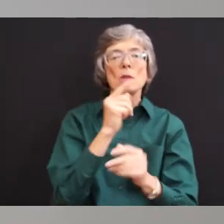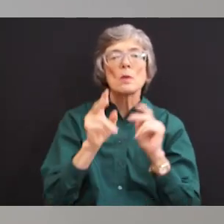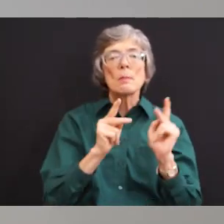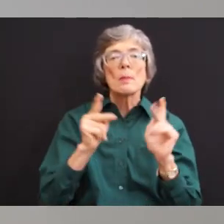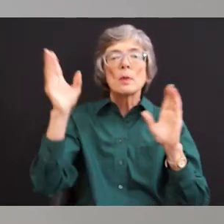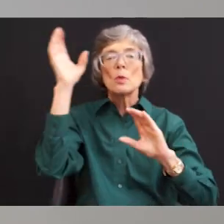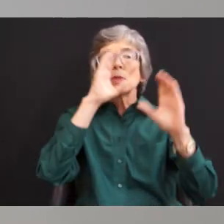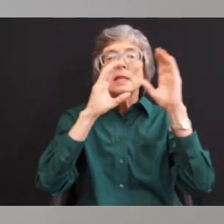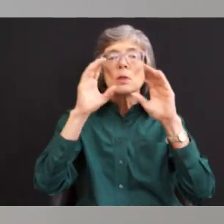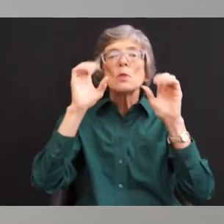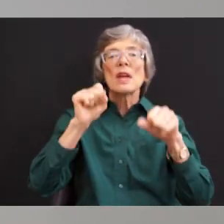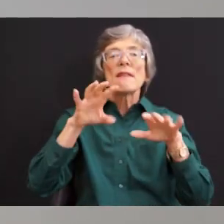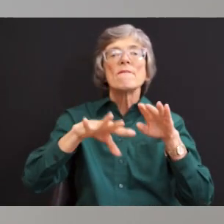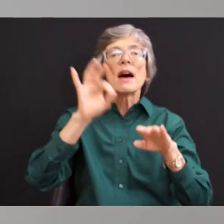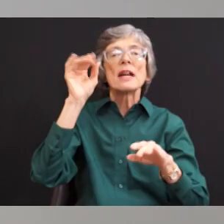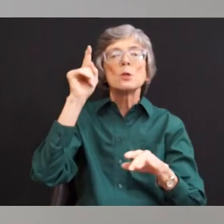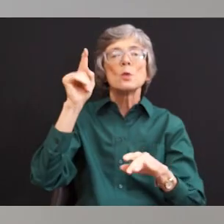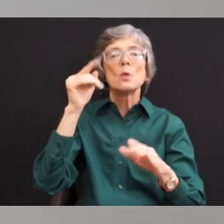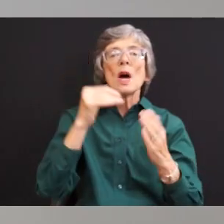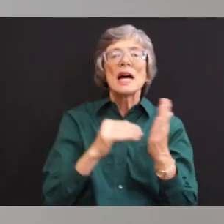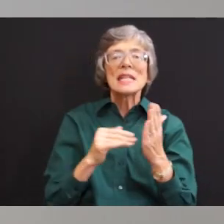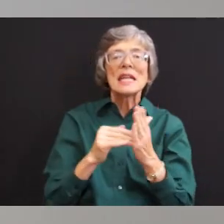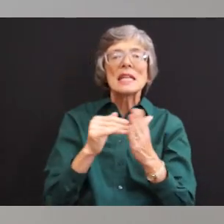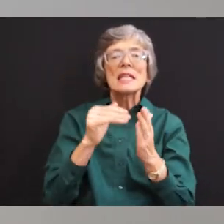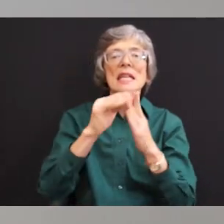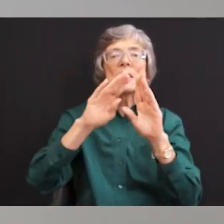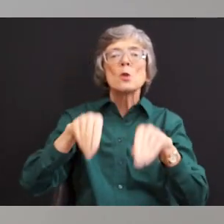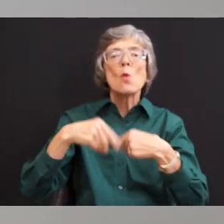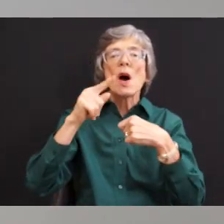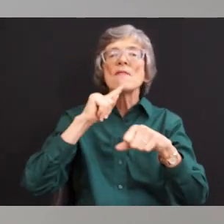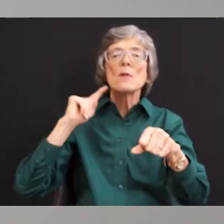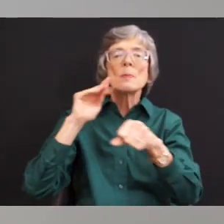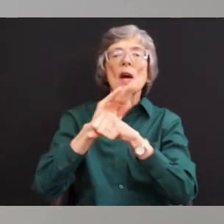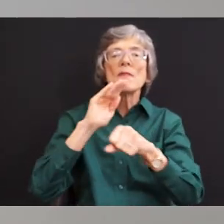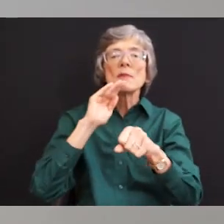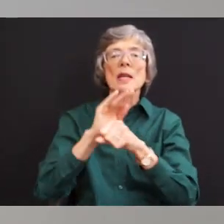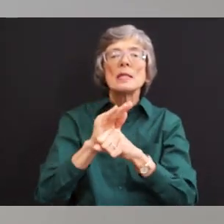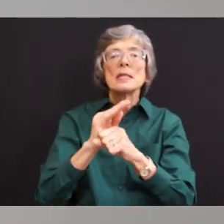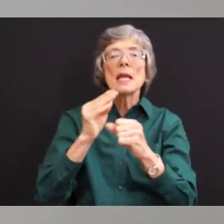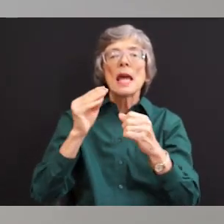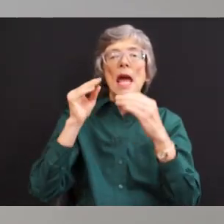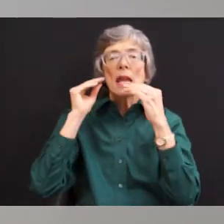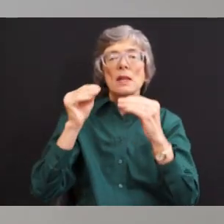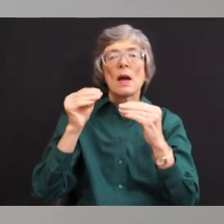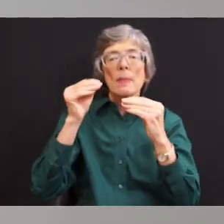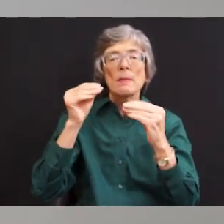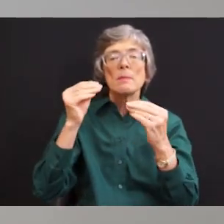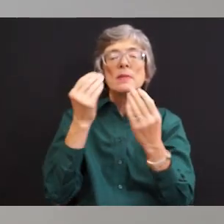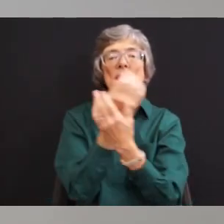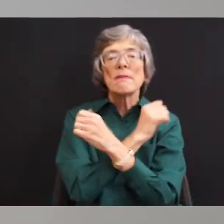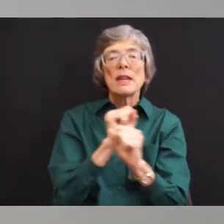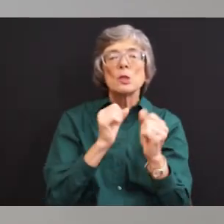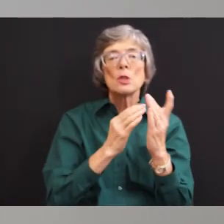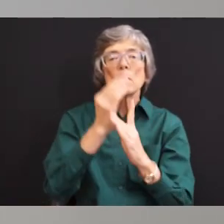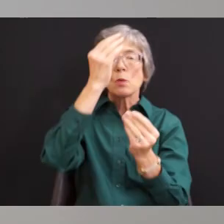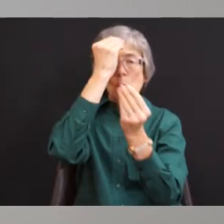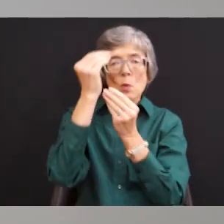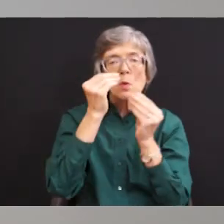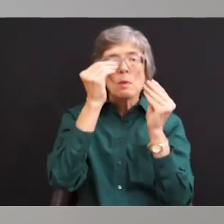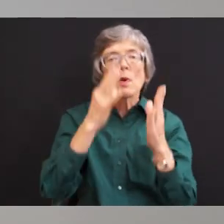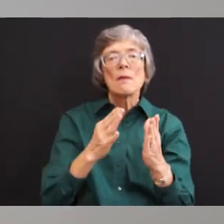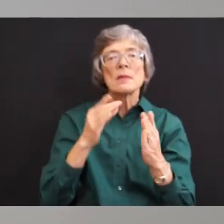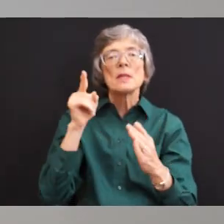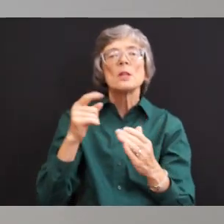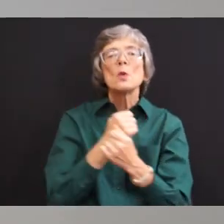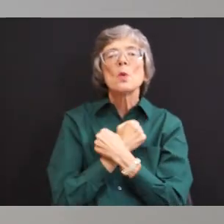you. Time and again you offered them covenants, and through the prophets taught them to look forward to salvation. And you so loved the world, Father